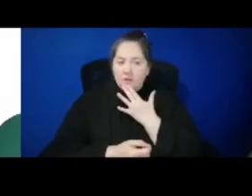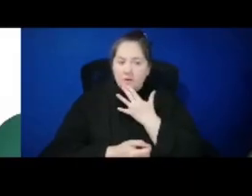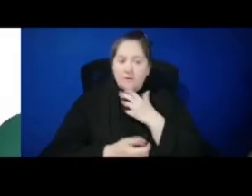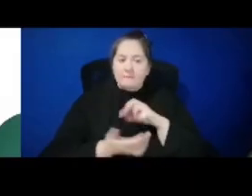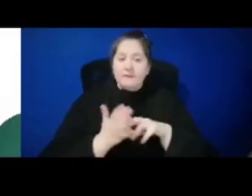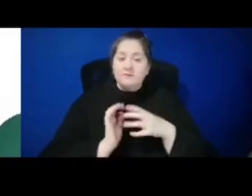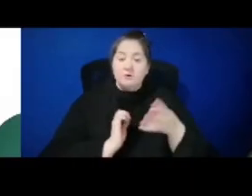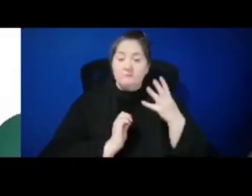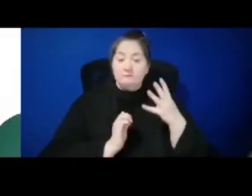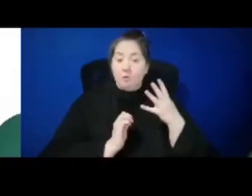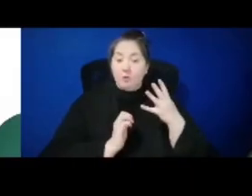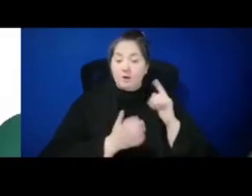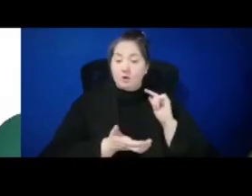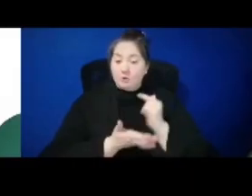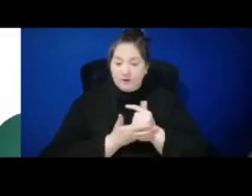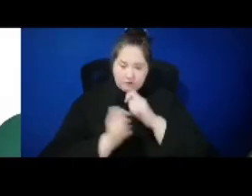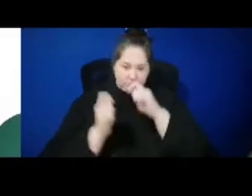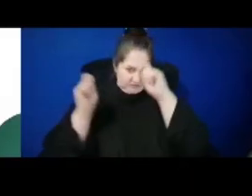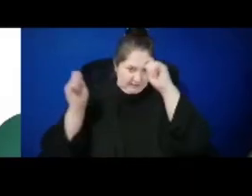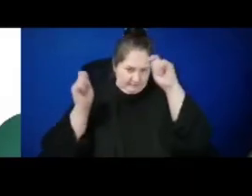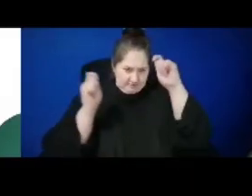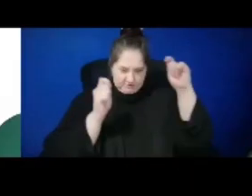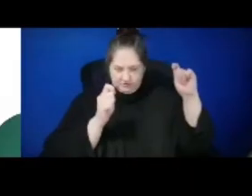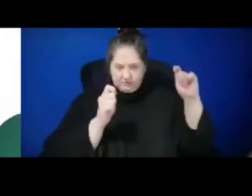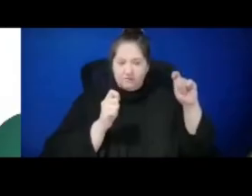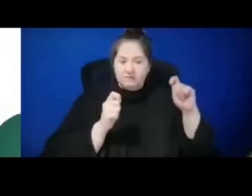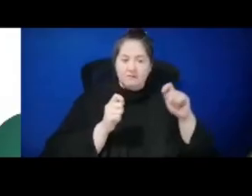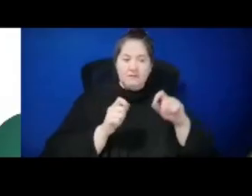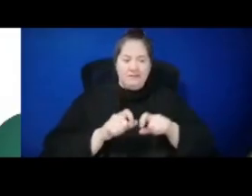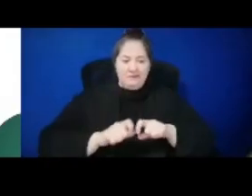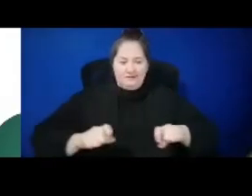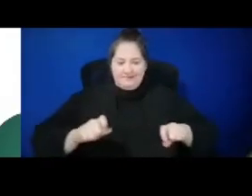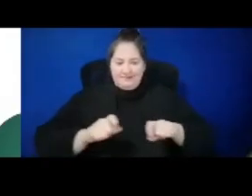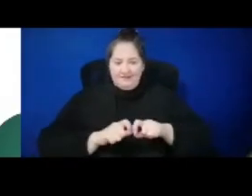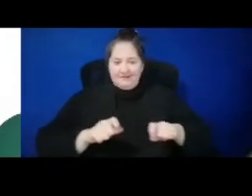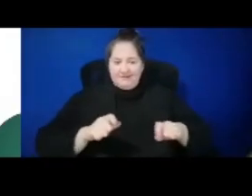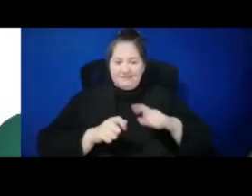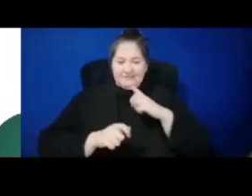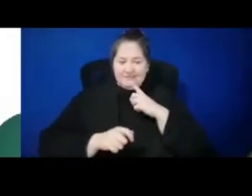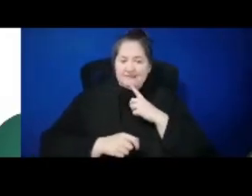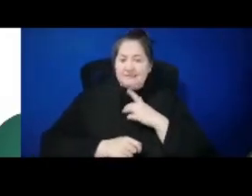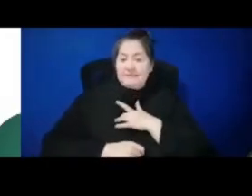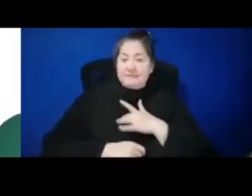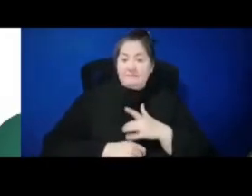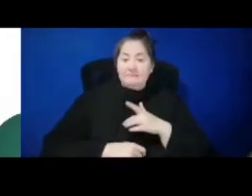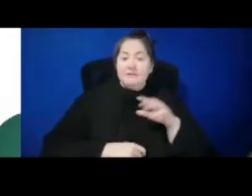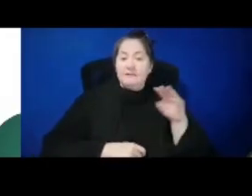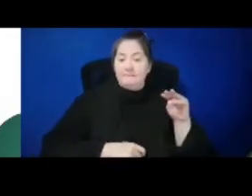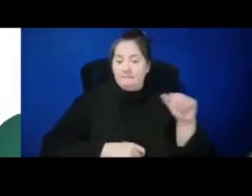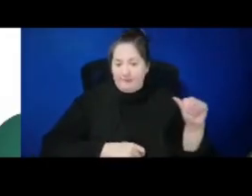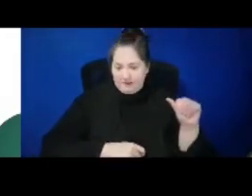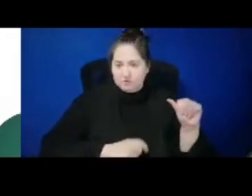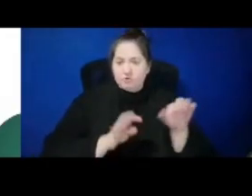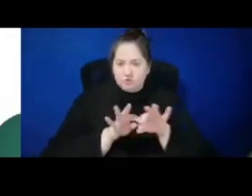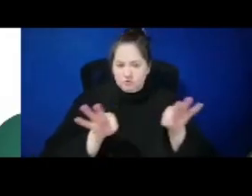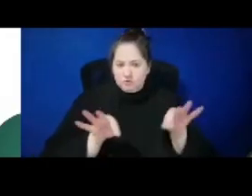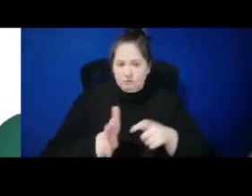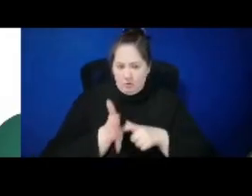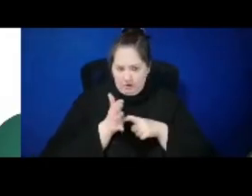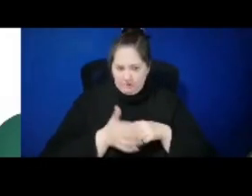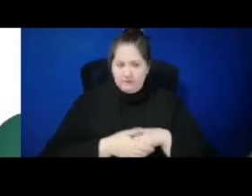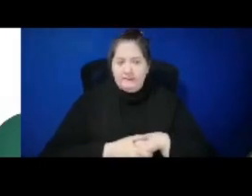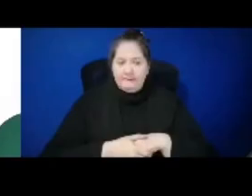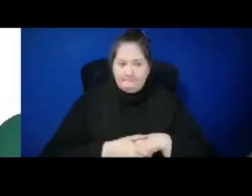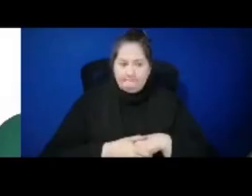with 4 graduation caps. So the key at the bottom tells you that typically a master's degree is required for